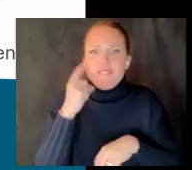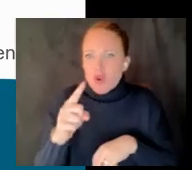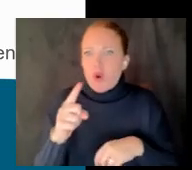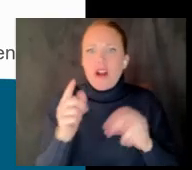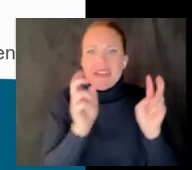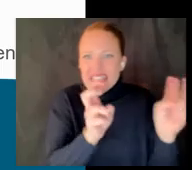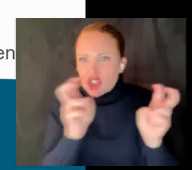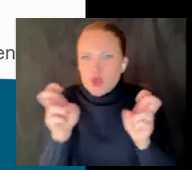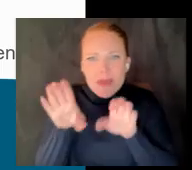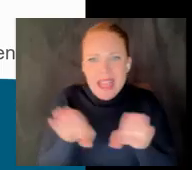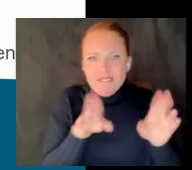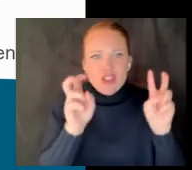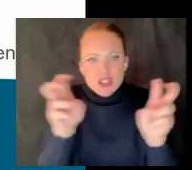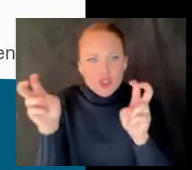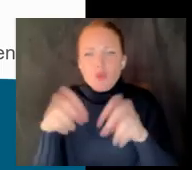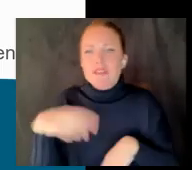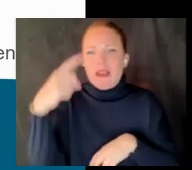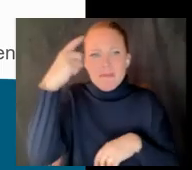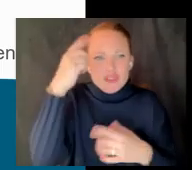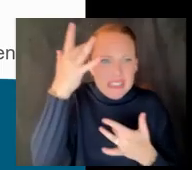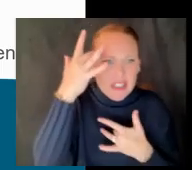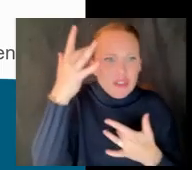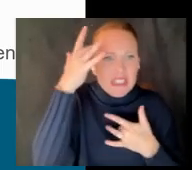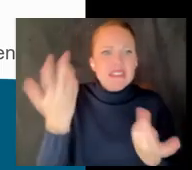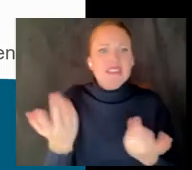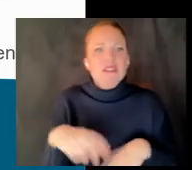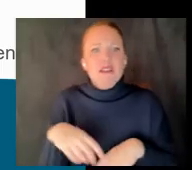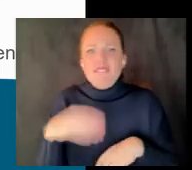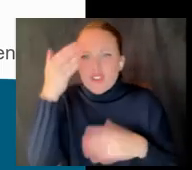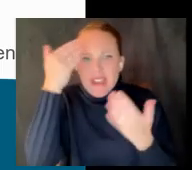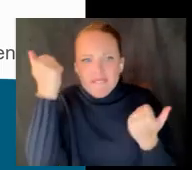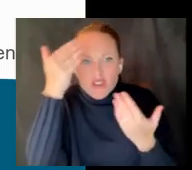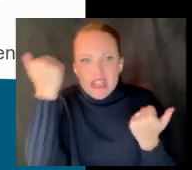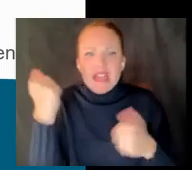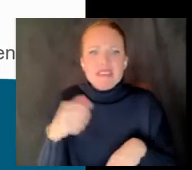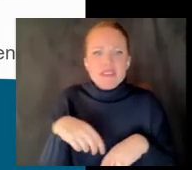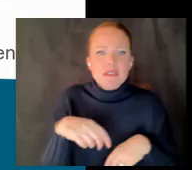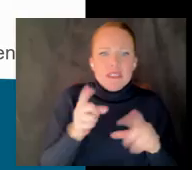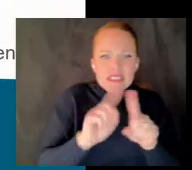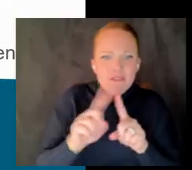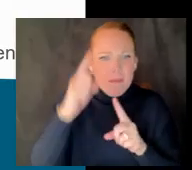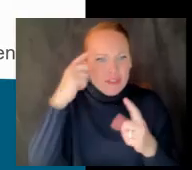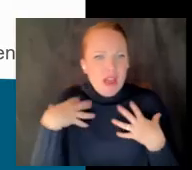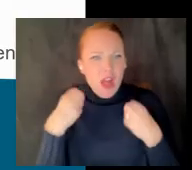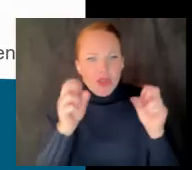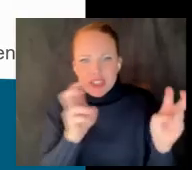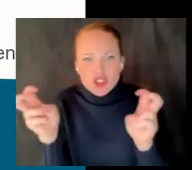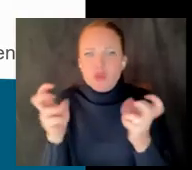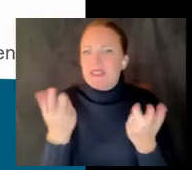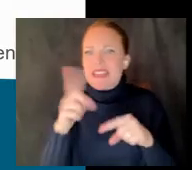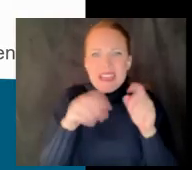issues, etc. A student's need for special education should be considered when their disability requires specially